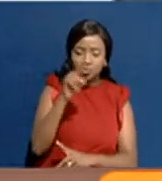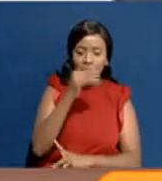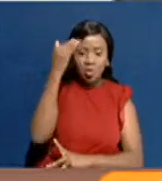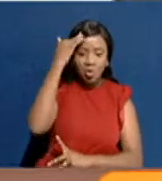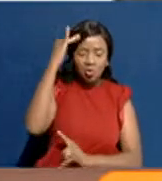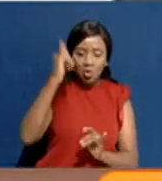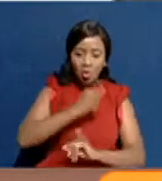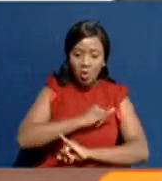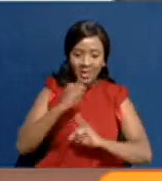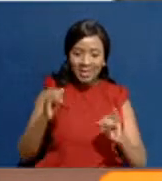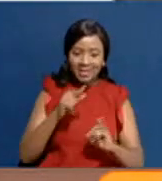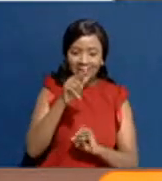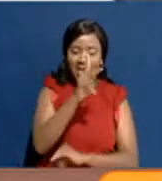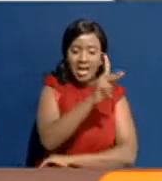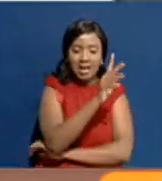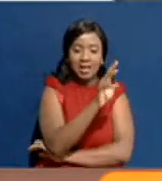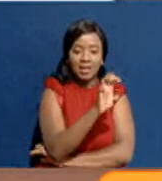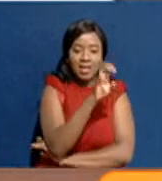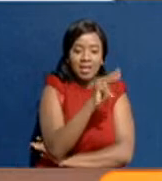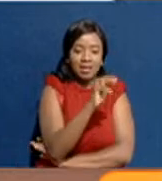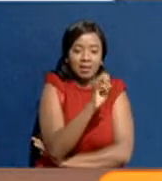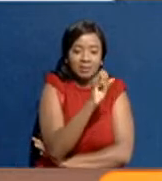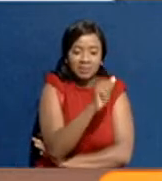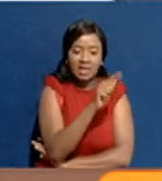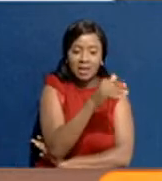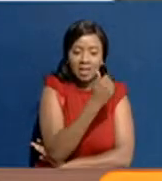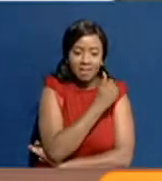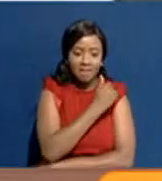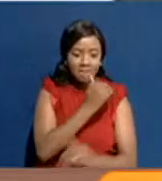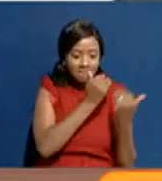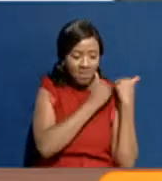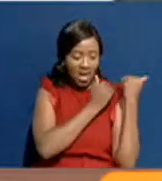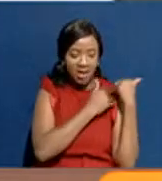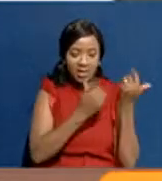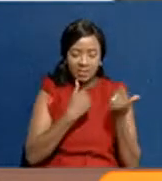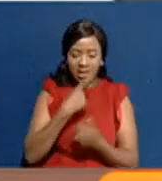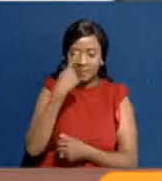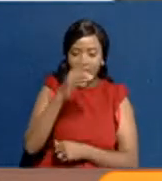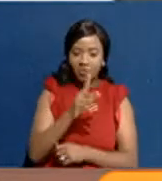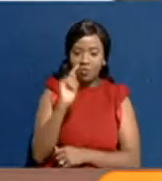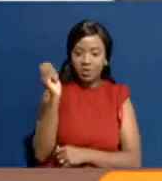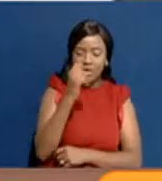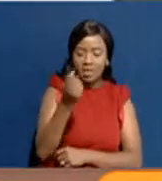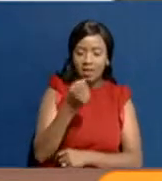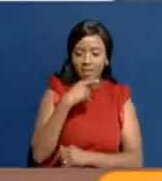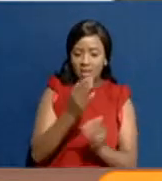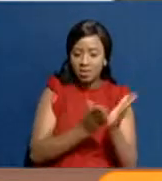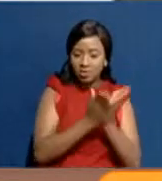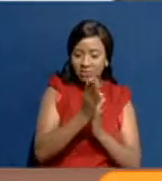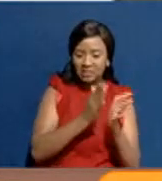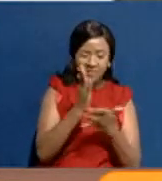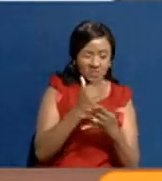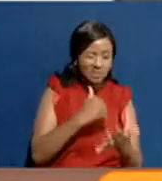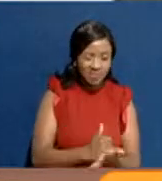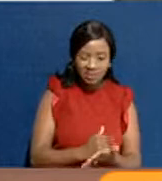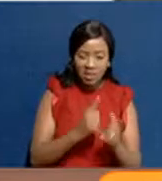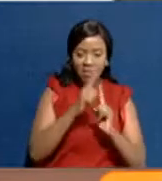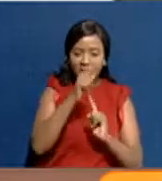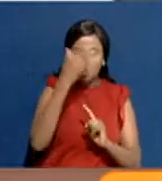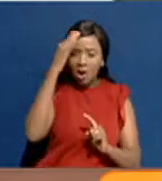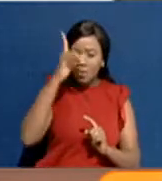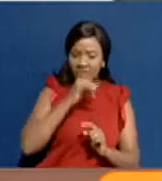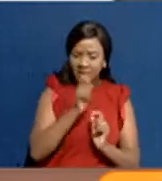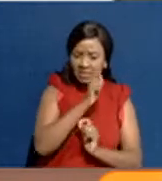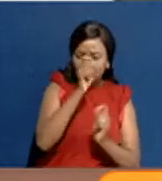KEMSA is an authority, is under the mandate of the Medical Services Department. But you realize that the specific areas